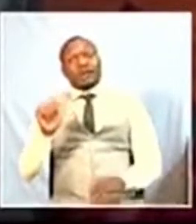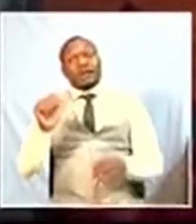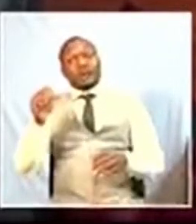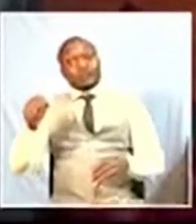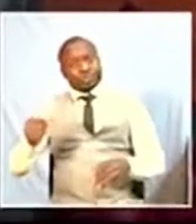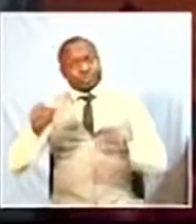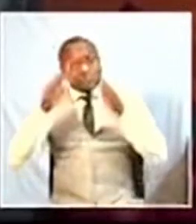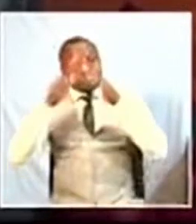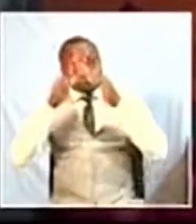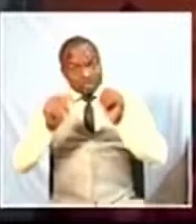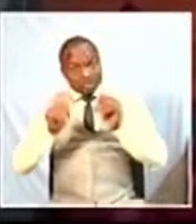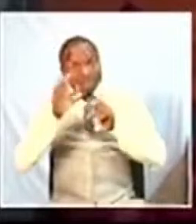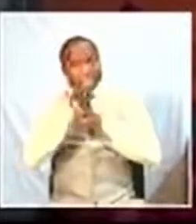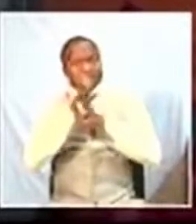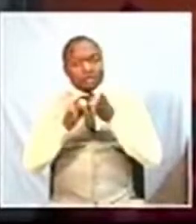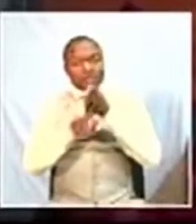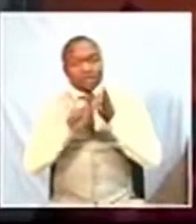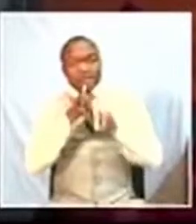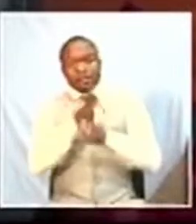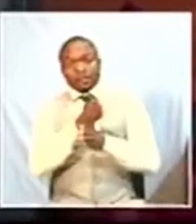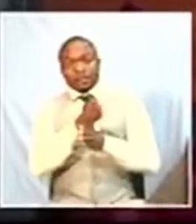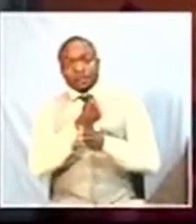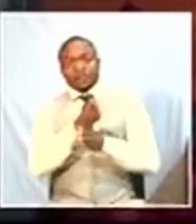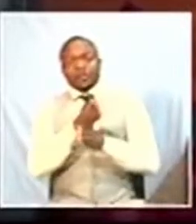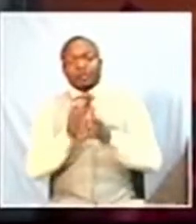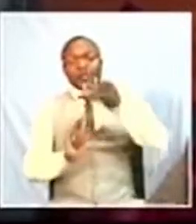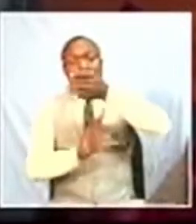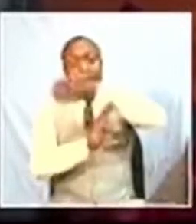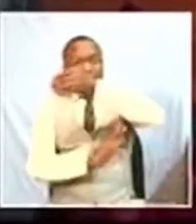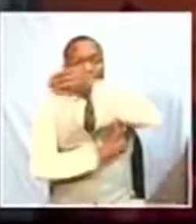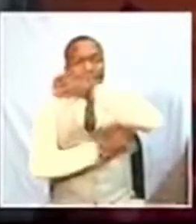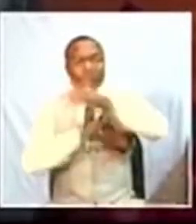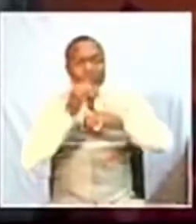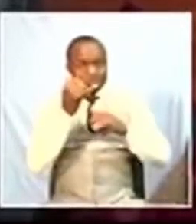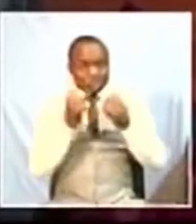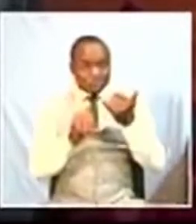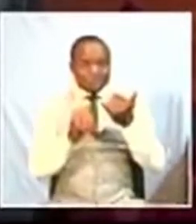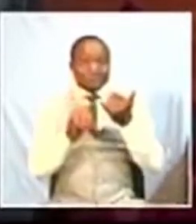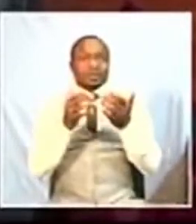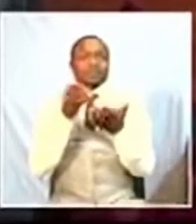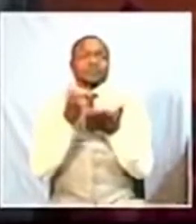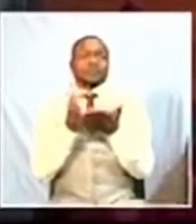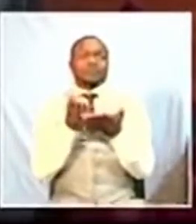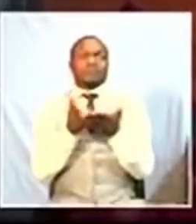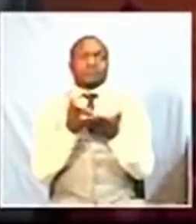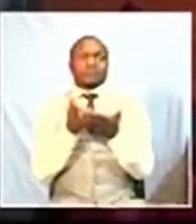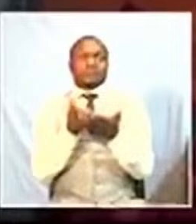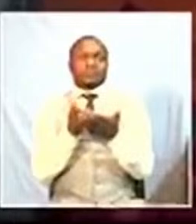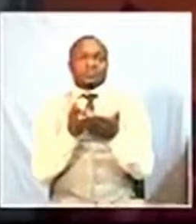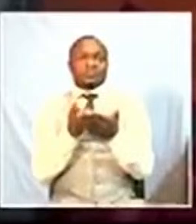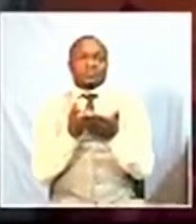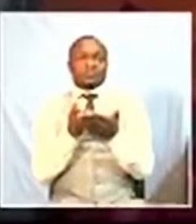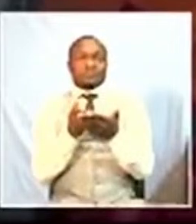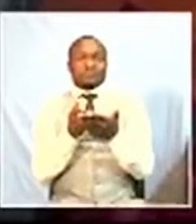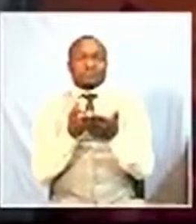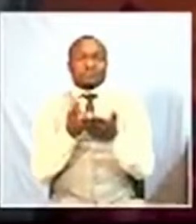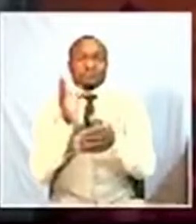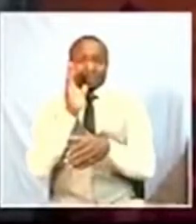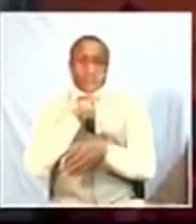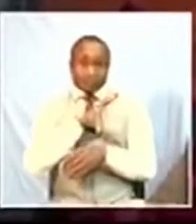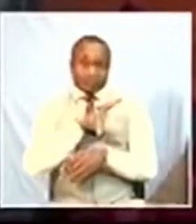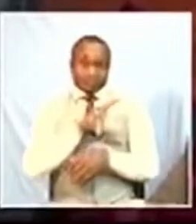And the construction of Mabonzo Bridge, completion, this phase was